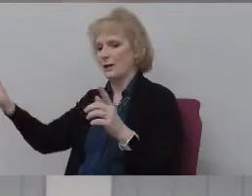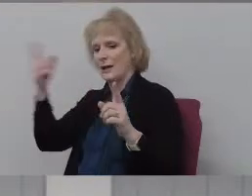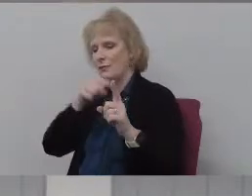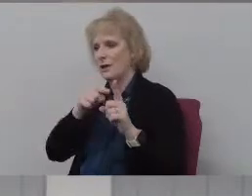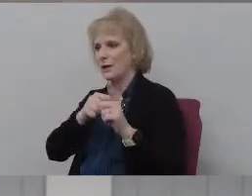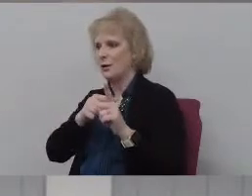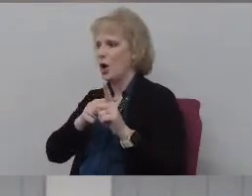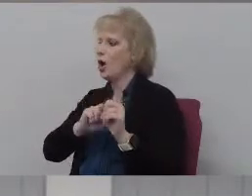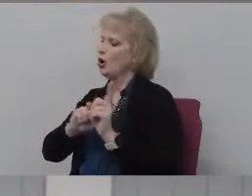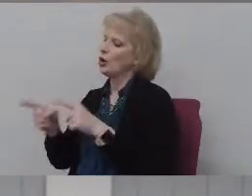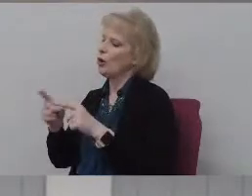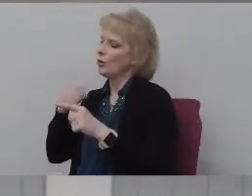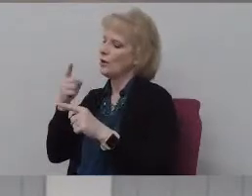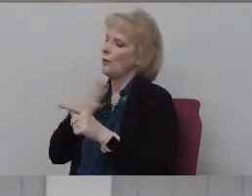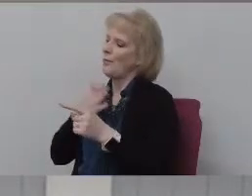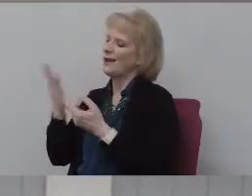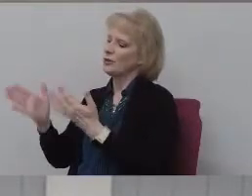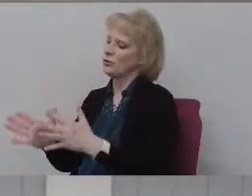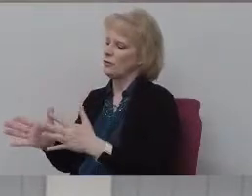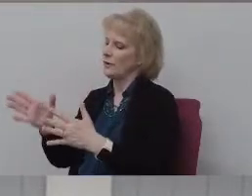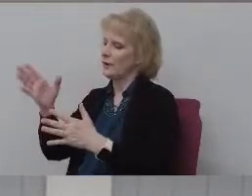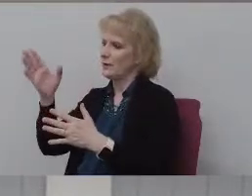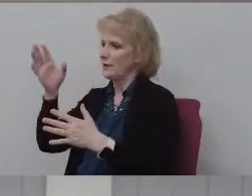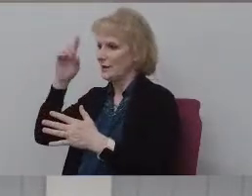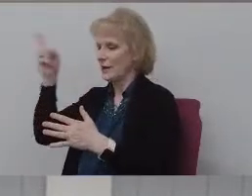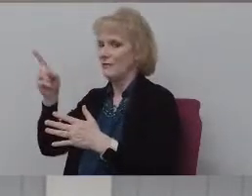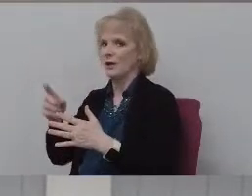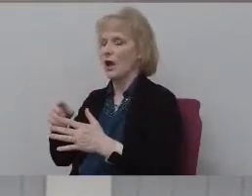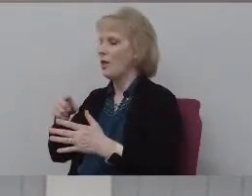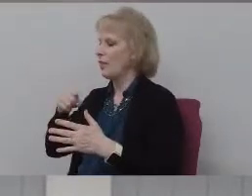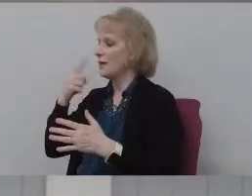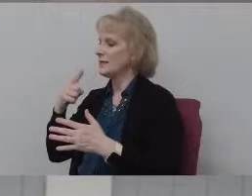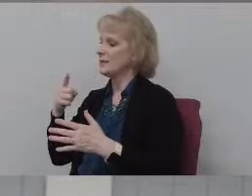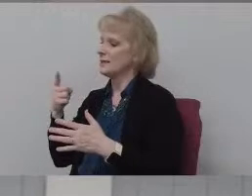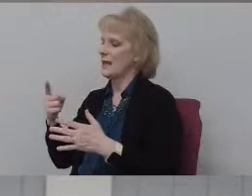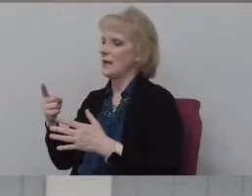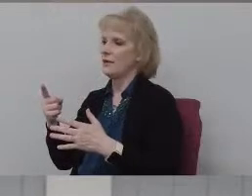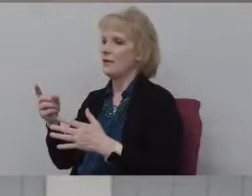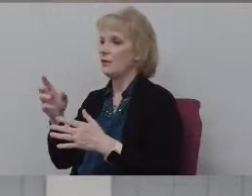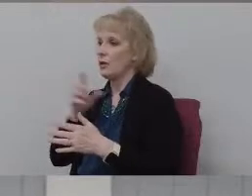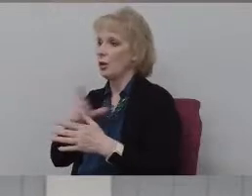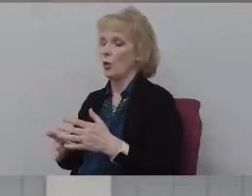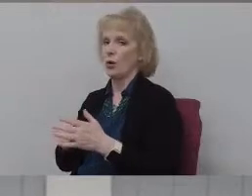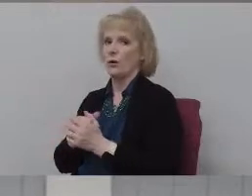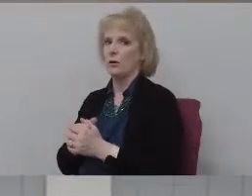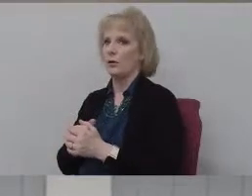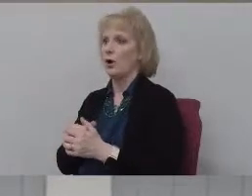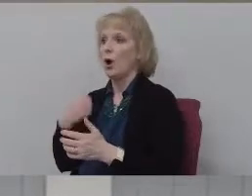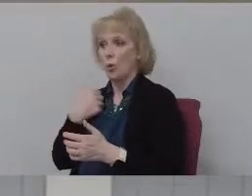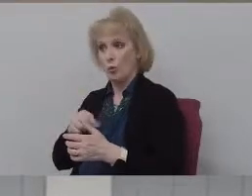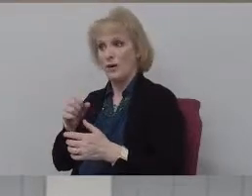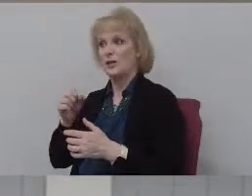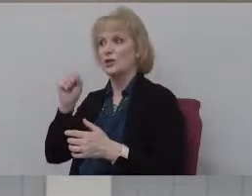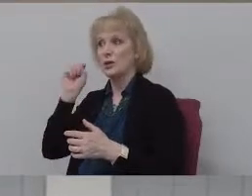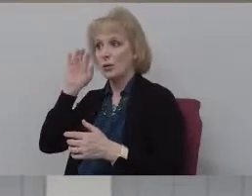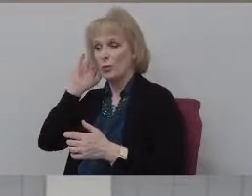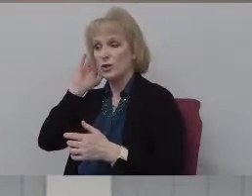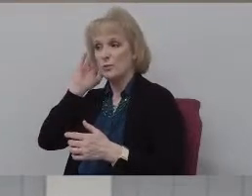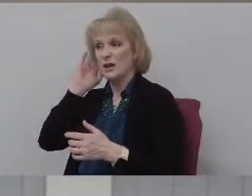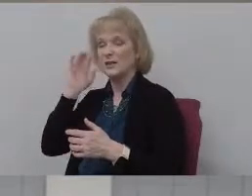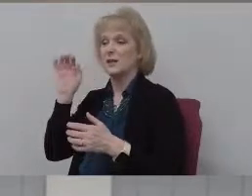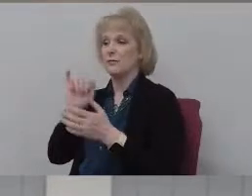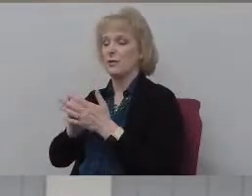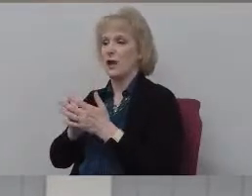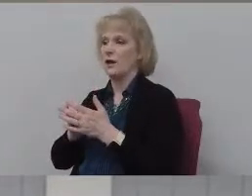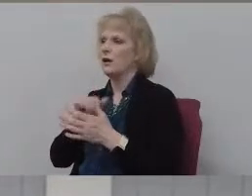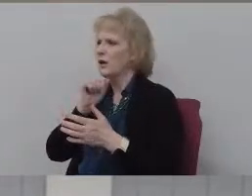and tell my servant David, thus saith the Lord. And boy, we all ought to be listening for that. We ought to be listening, not just for what's in my heart